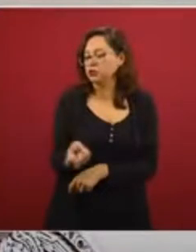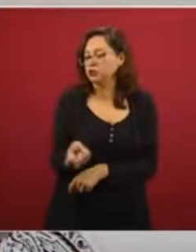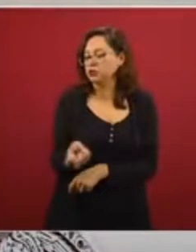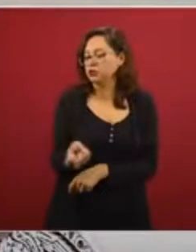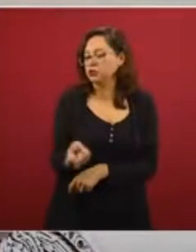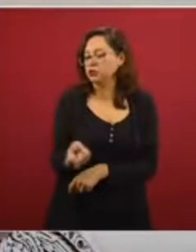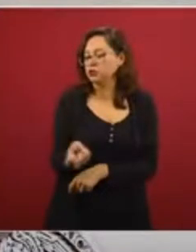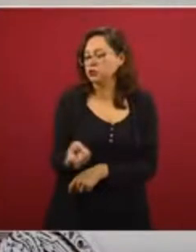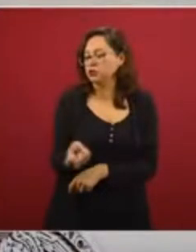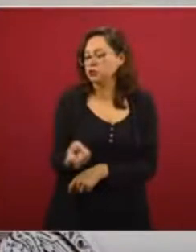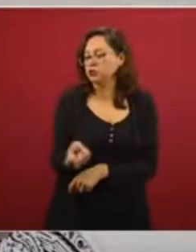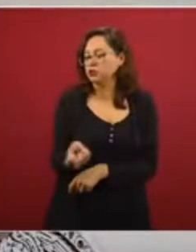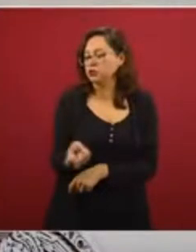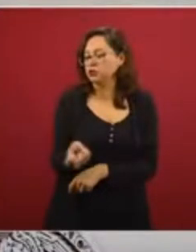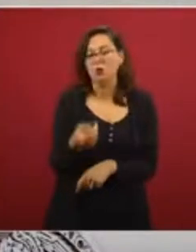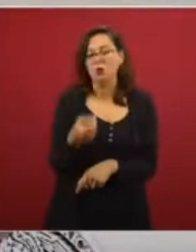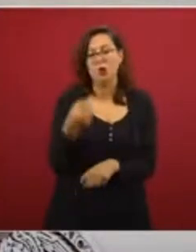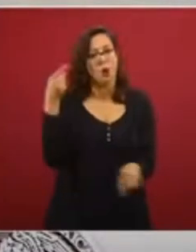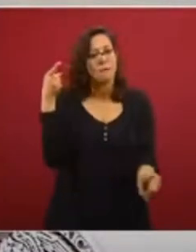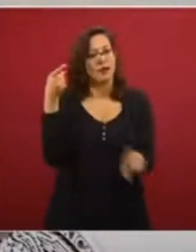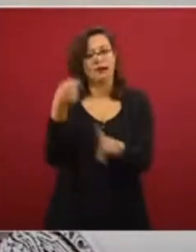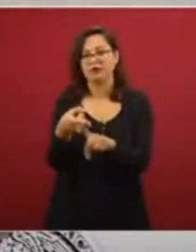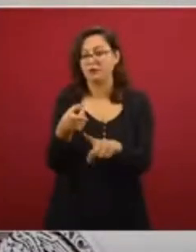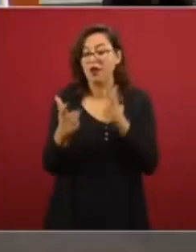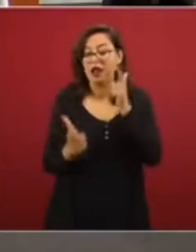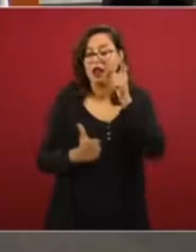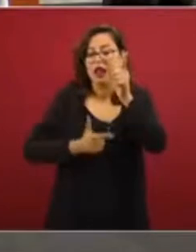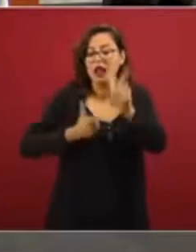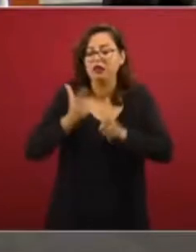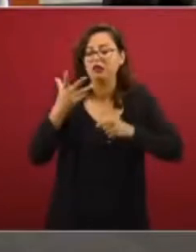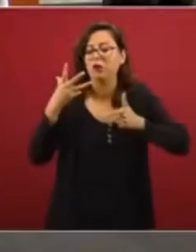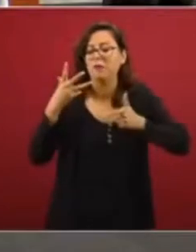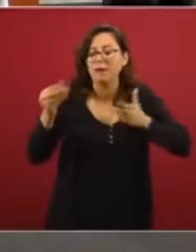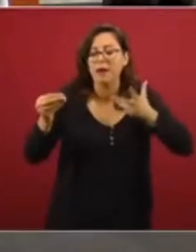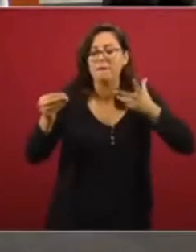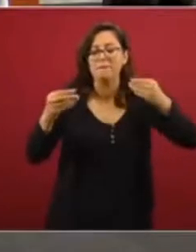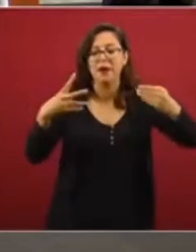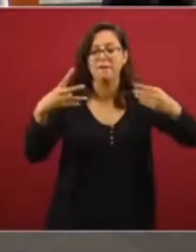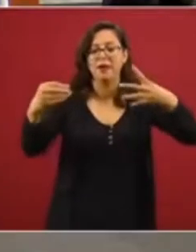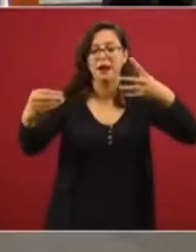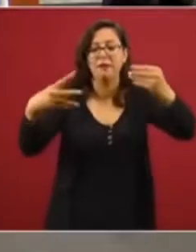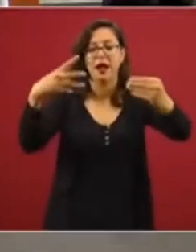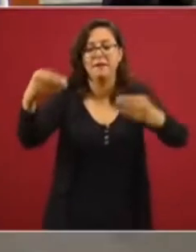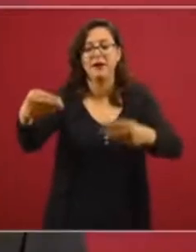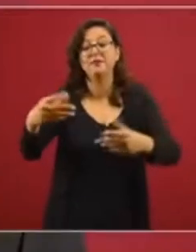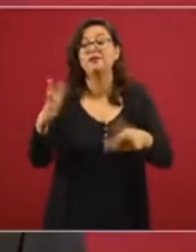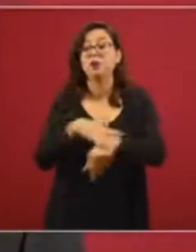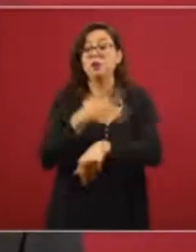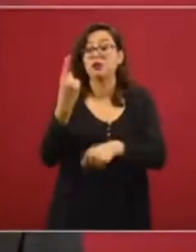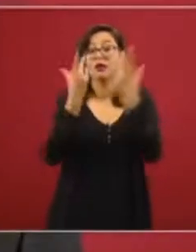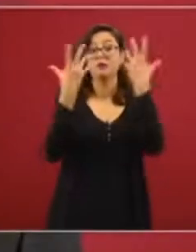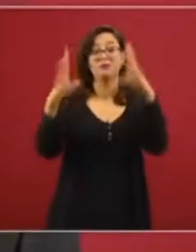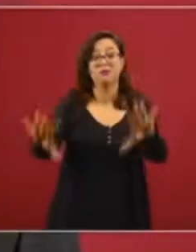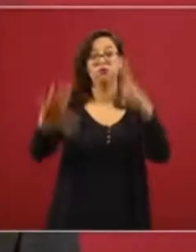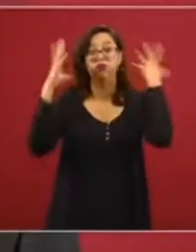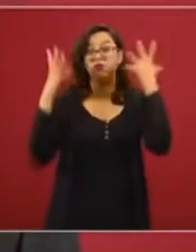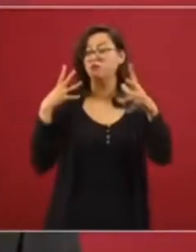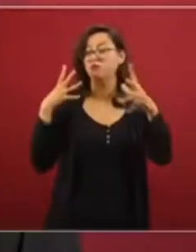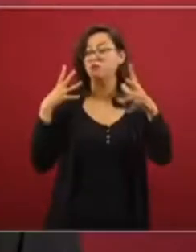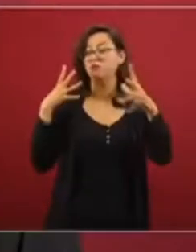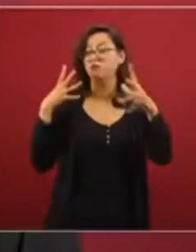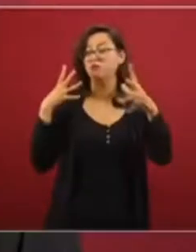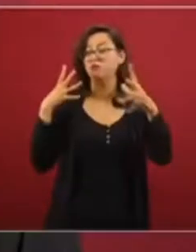of the management of the epidemic porque necesitamos en todo momento que no haya más personas